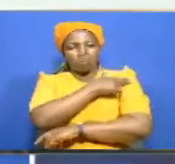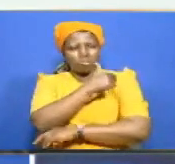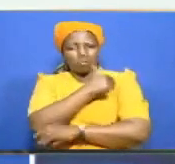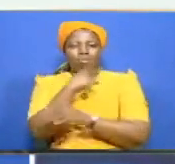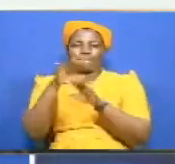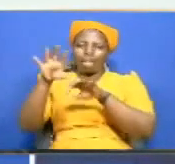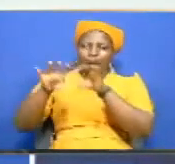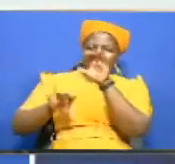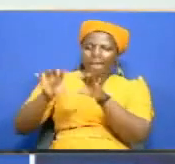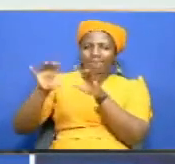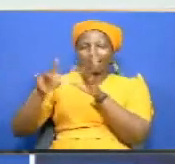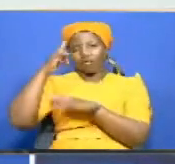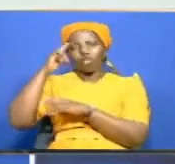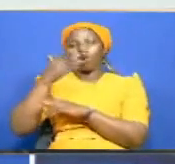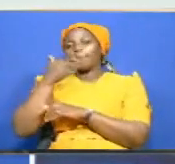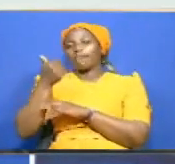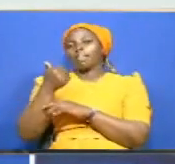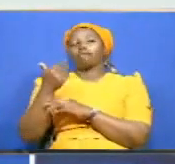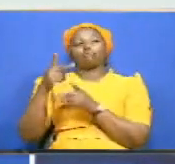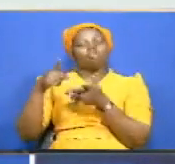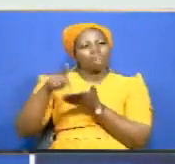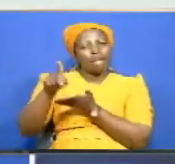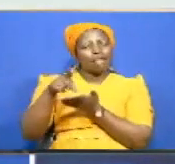better prices. So